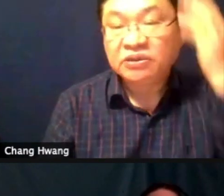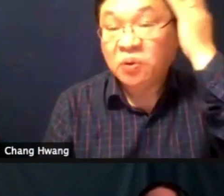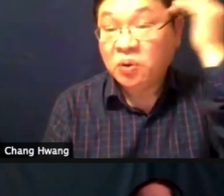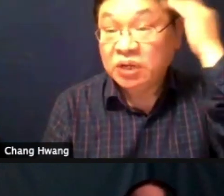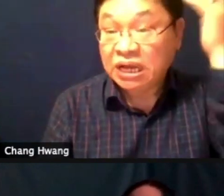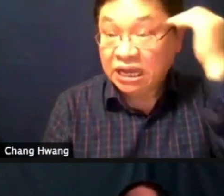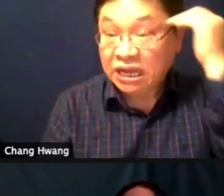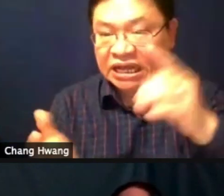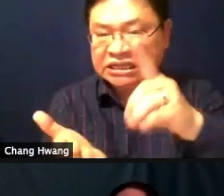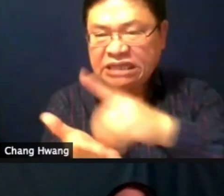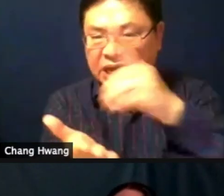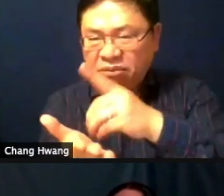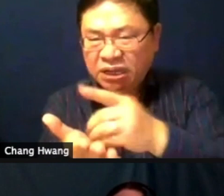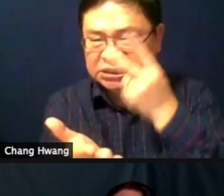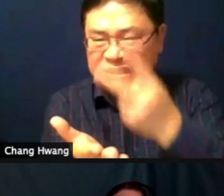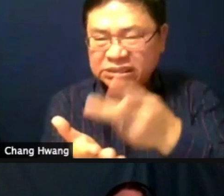intimidating.